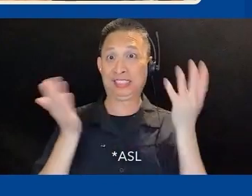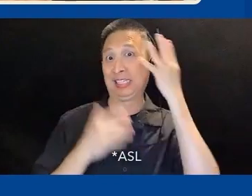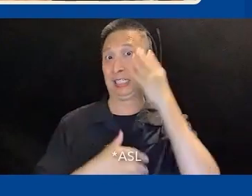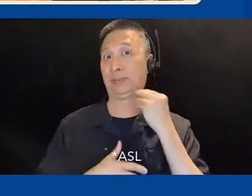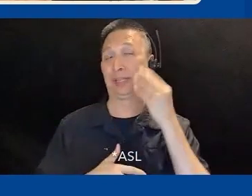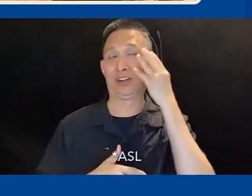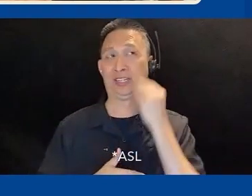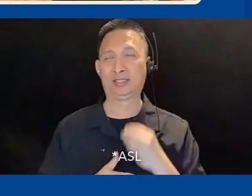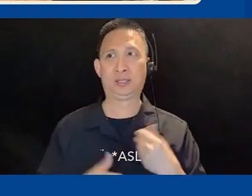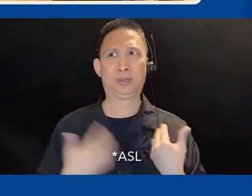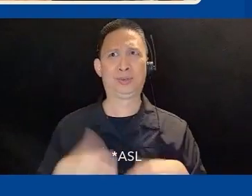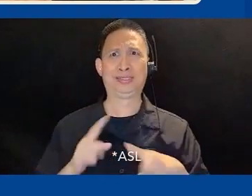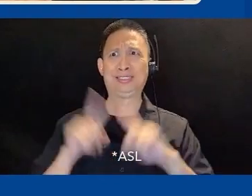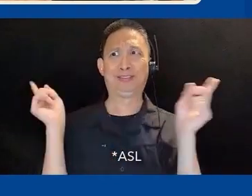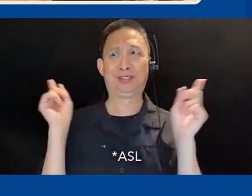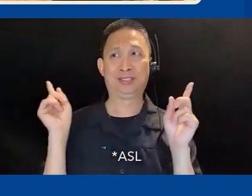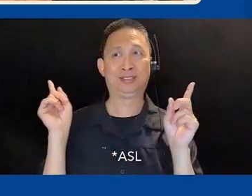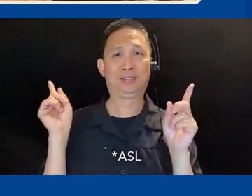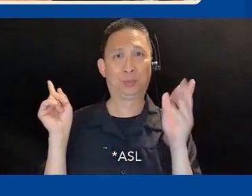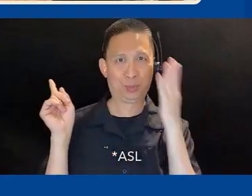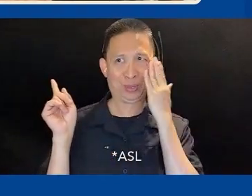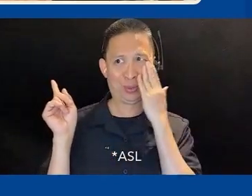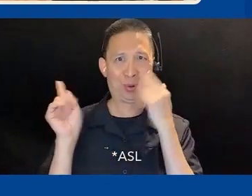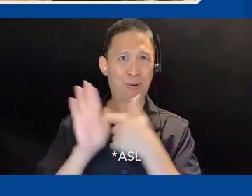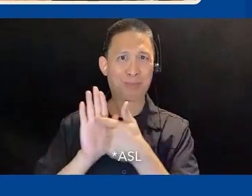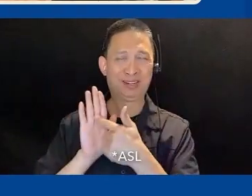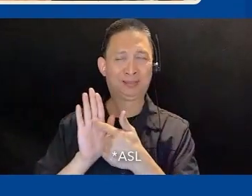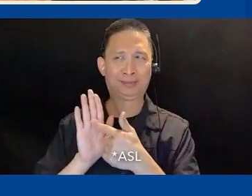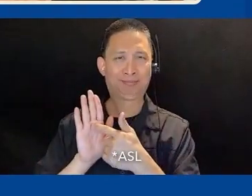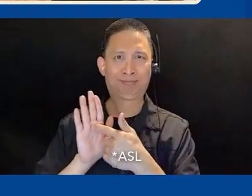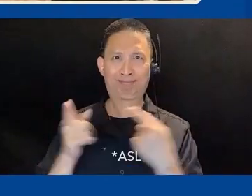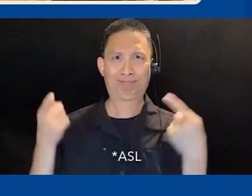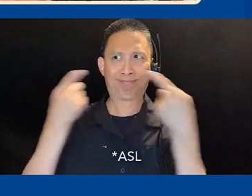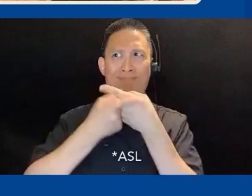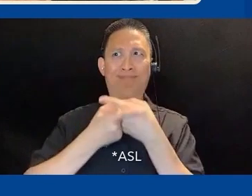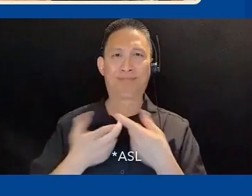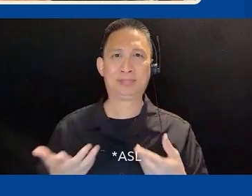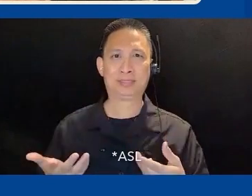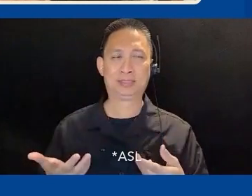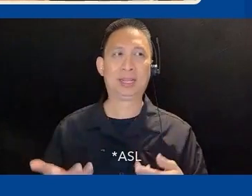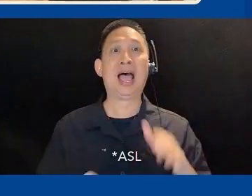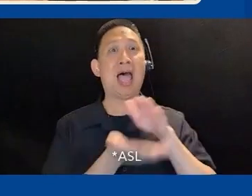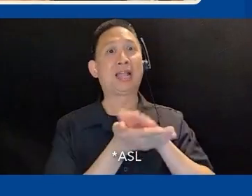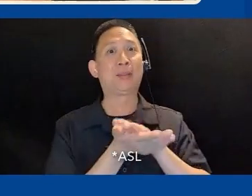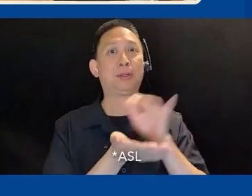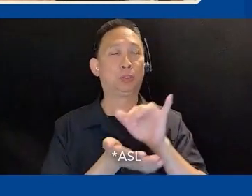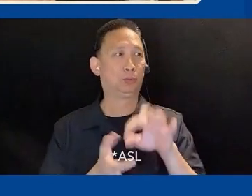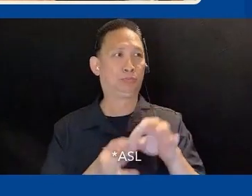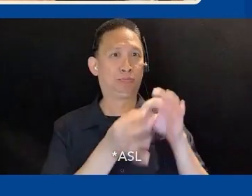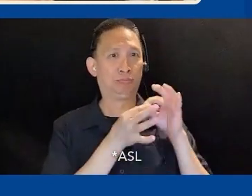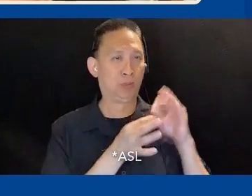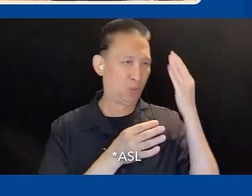just academics, right? Just history. This is what happened. This is where we are.